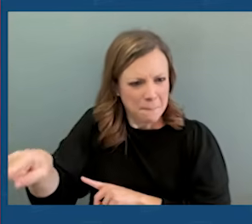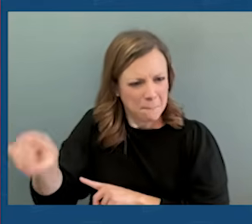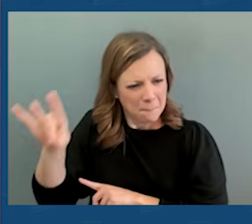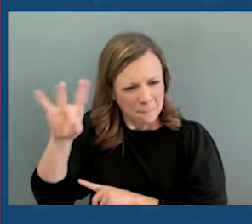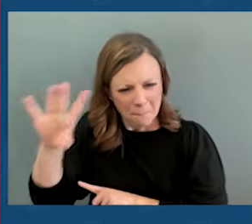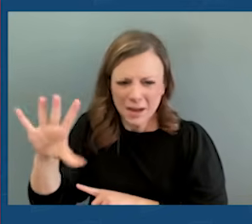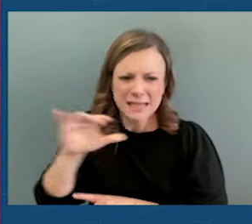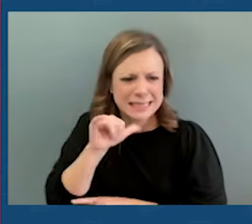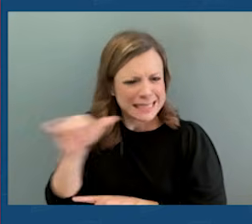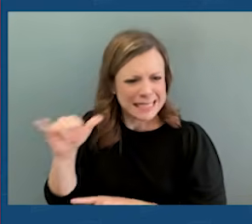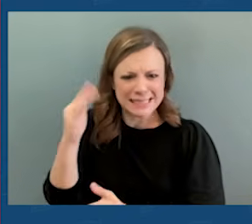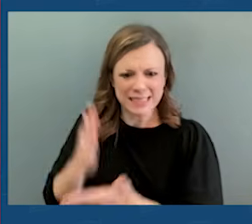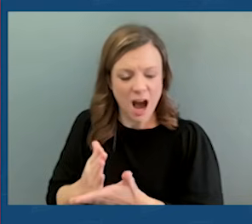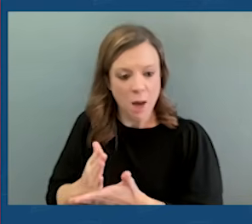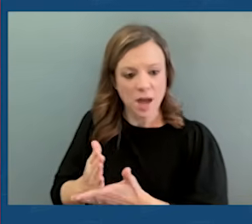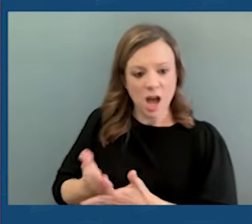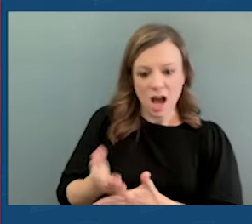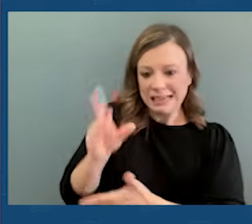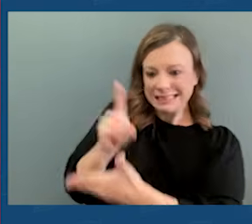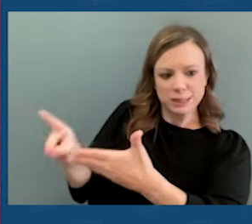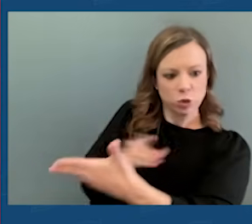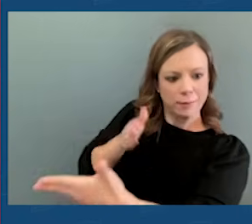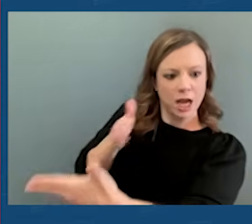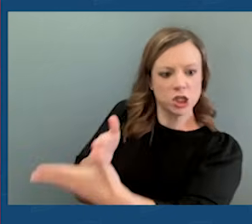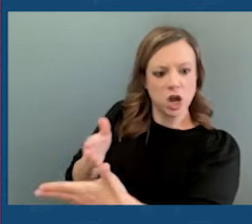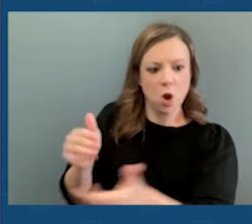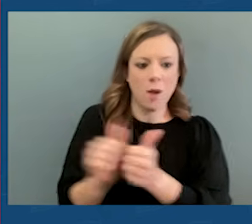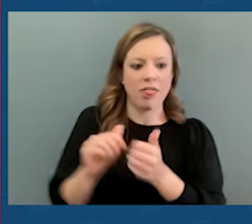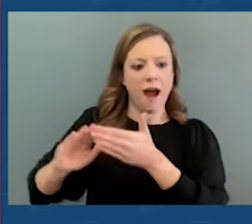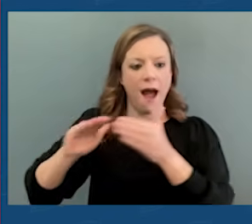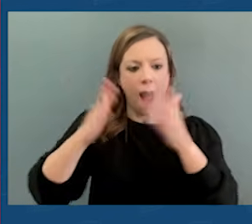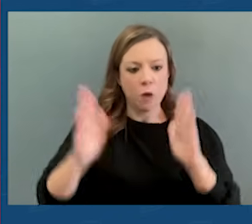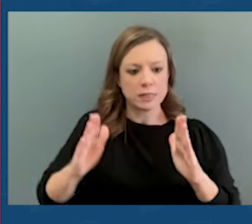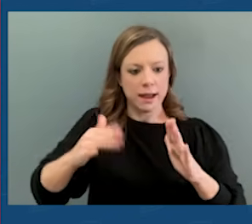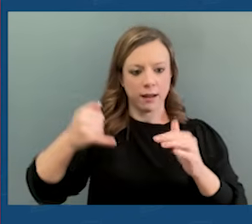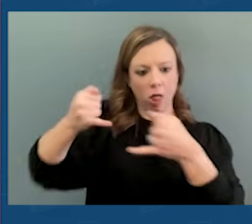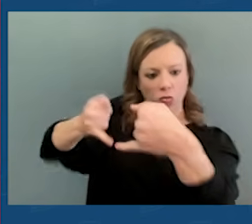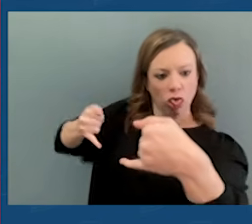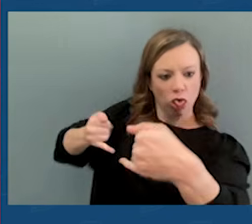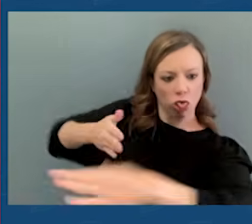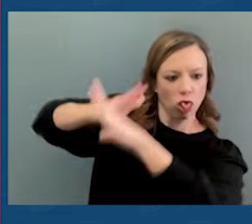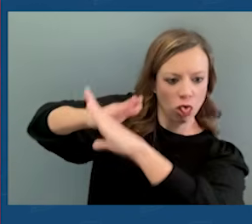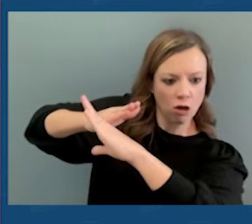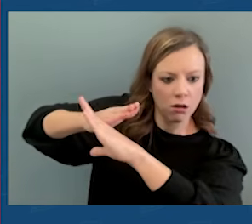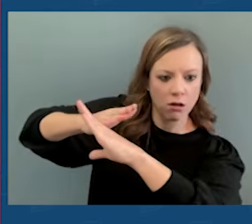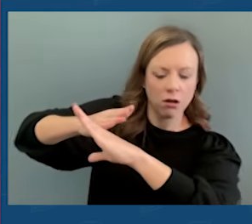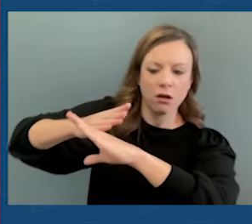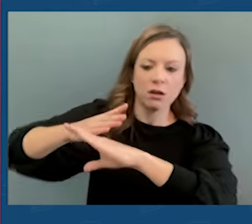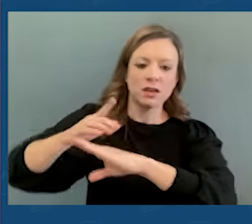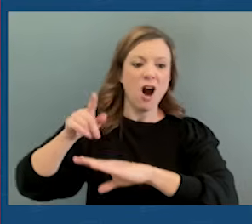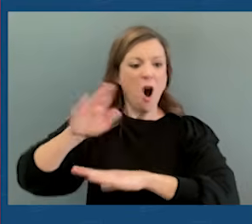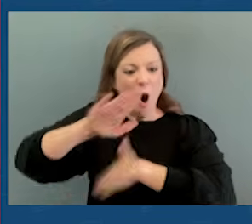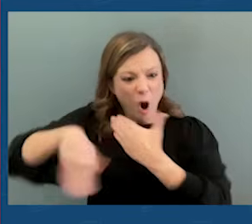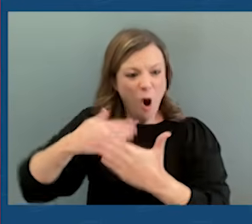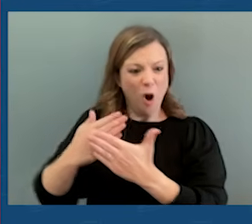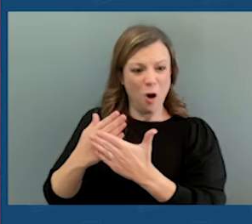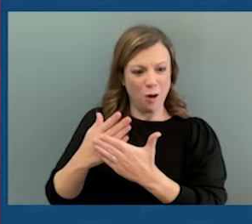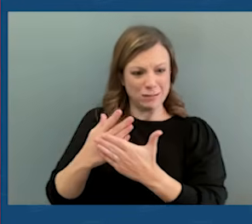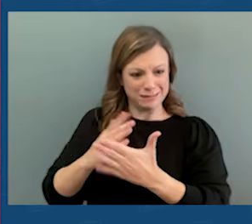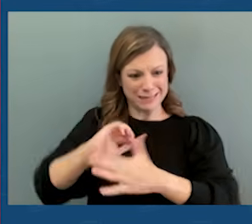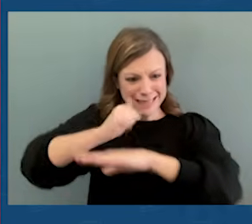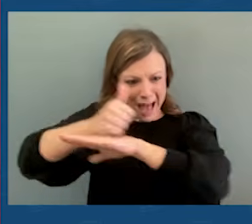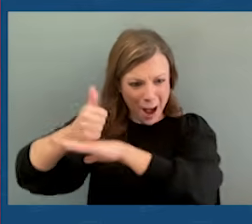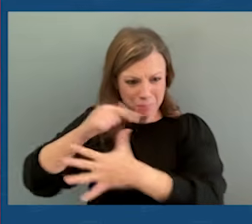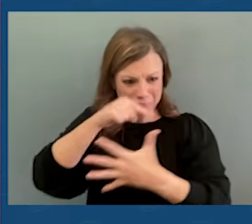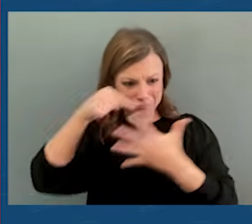Redlining, housing discrimination, segregation, economic oppression, all were designed to keep black and brown Americans from reaching that